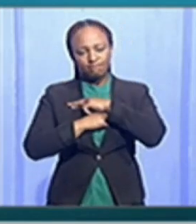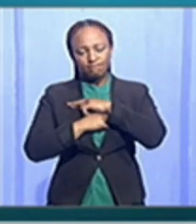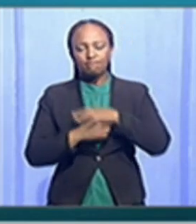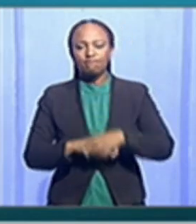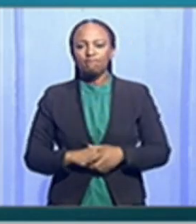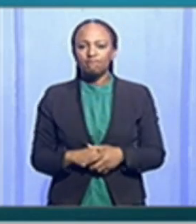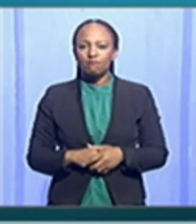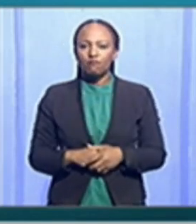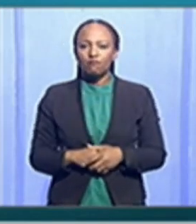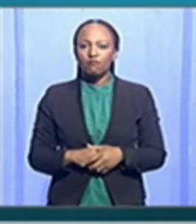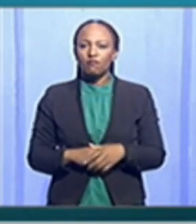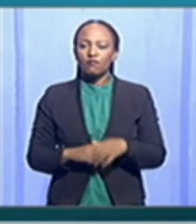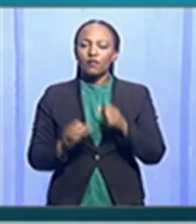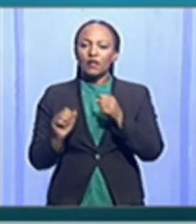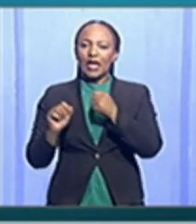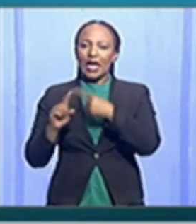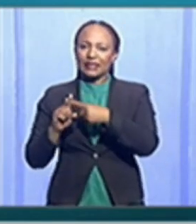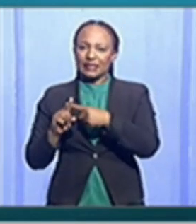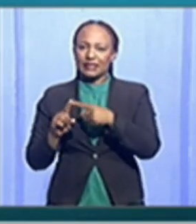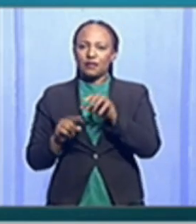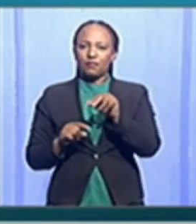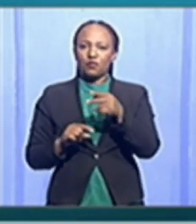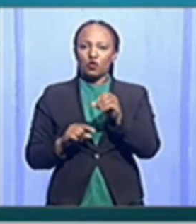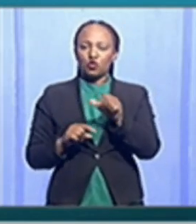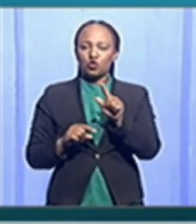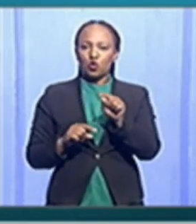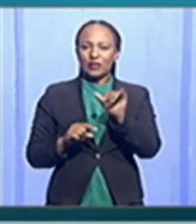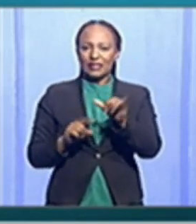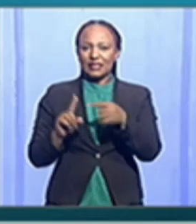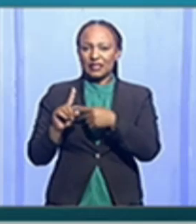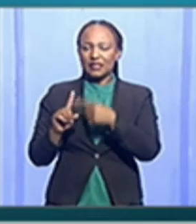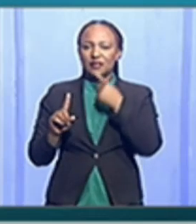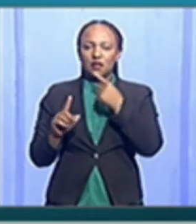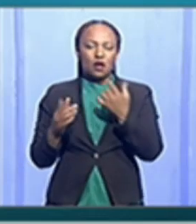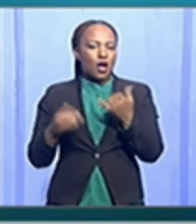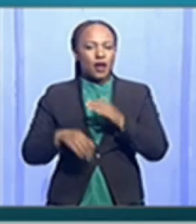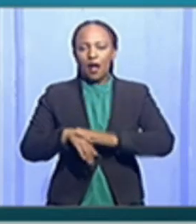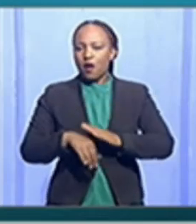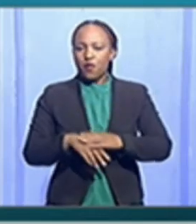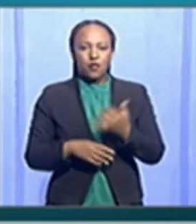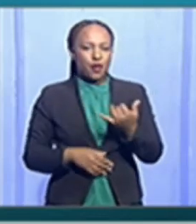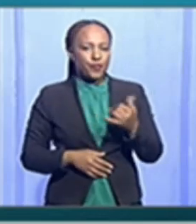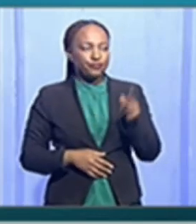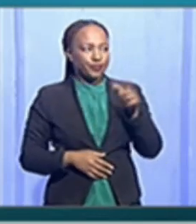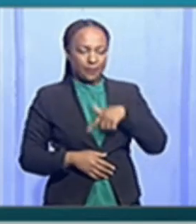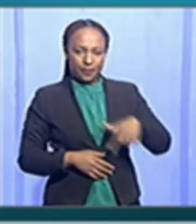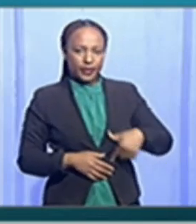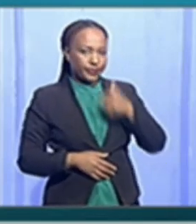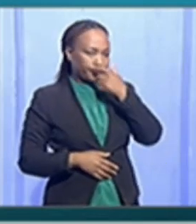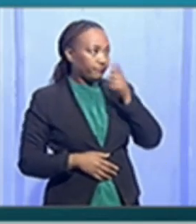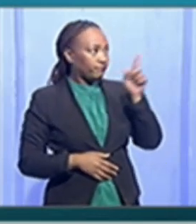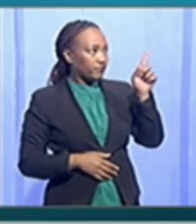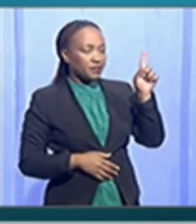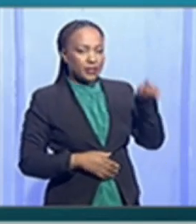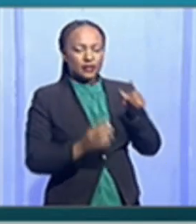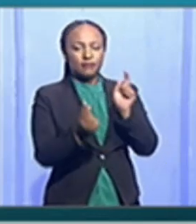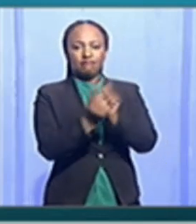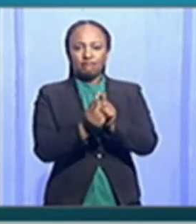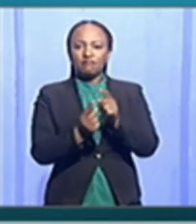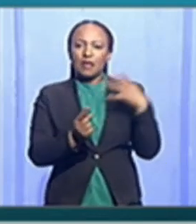Letlakaleng la X Shoti Senyolo o re ke nagana gore bjalo ke nako ya gore mopresidente Cyril Ramaphosa a kopane le tona ya